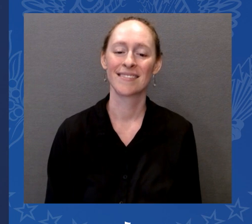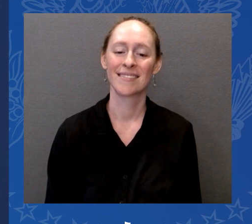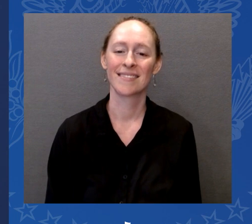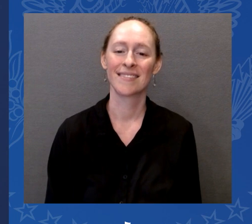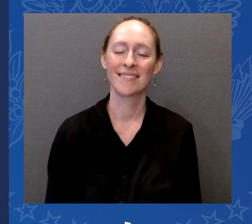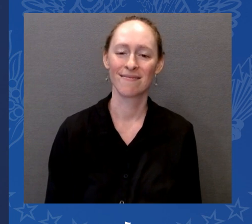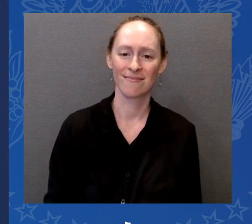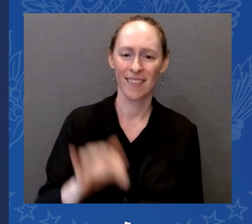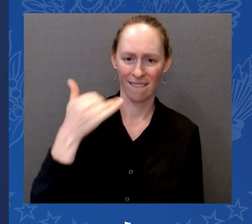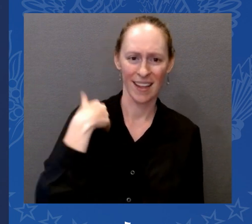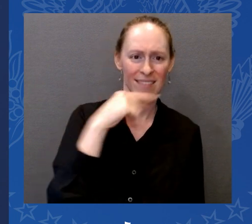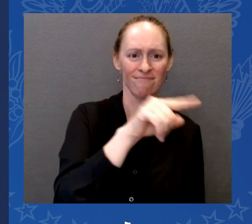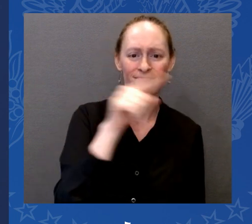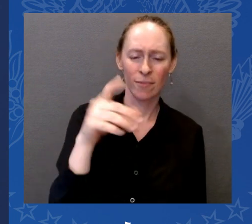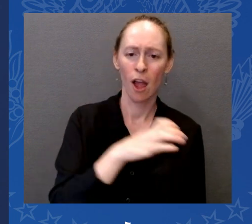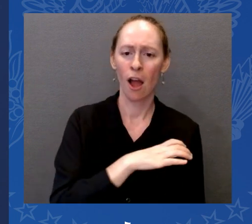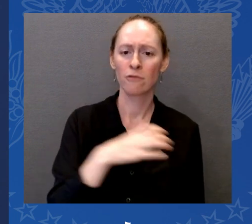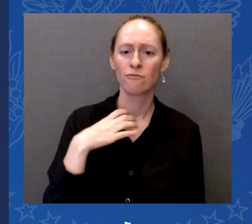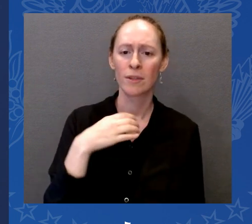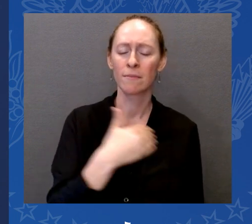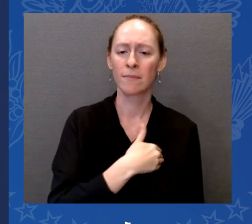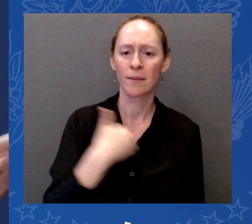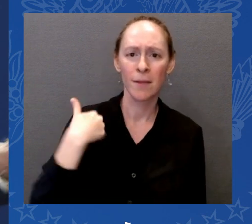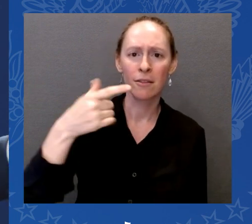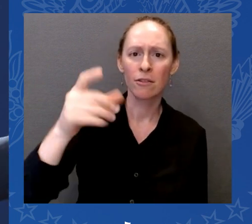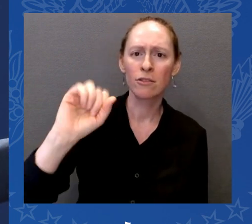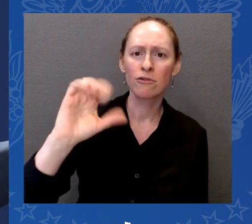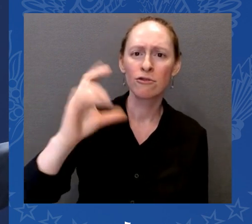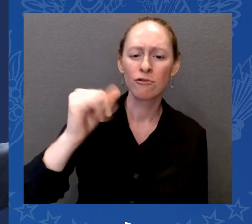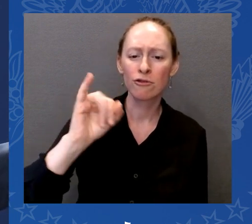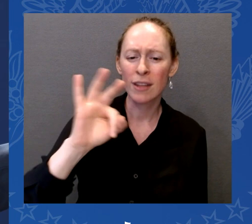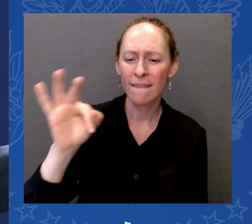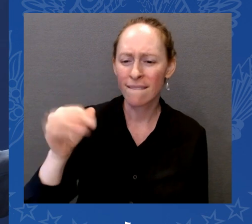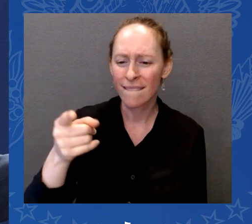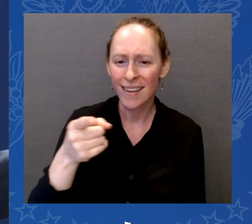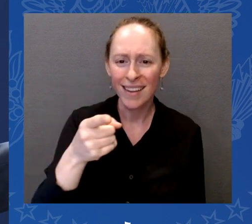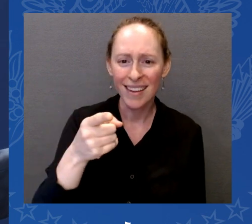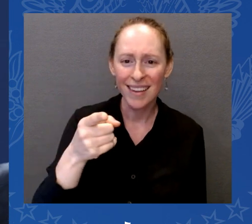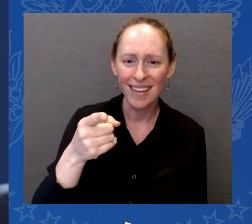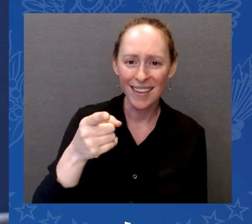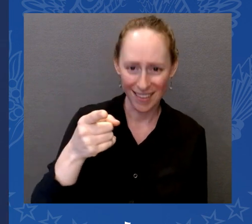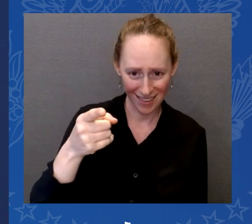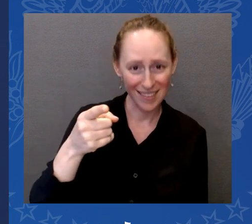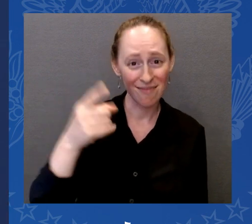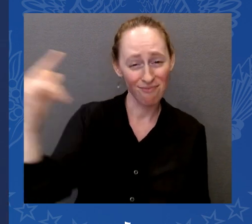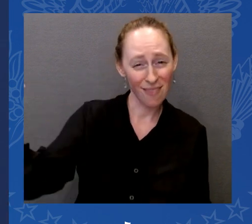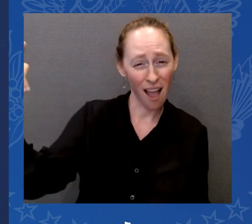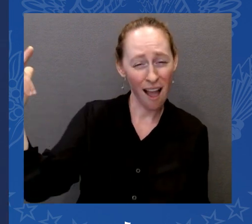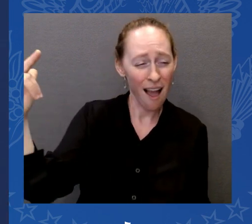Chuck. Where is he? There he is. Good to see you, Adam.